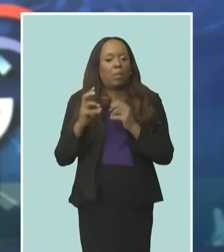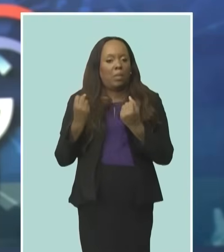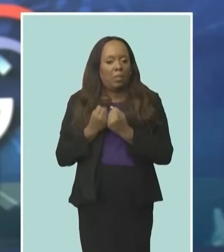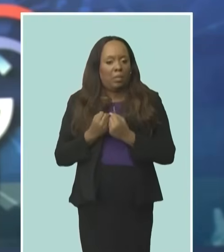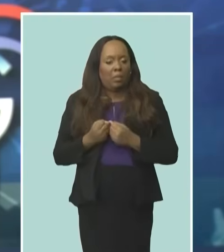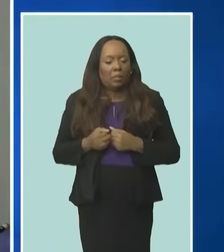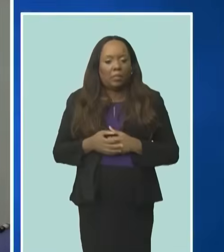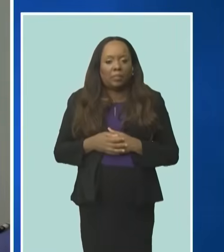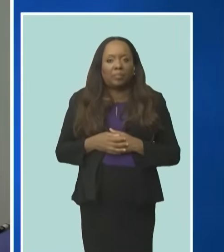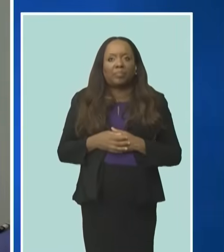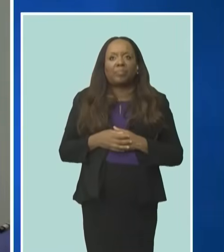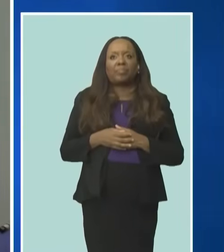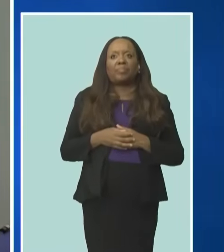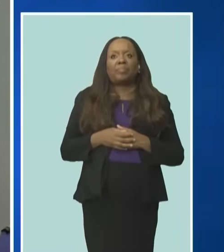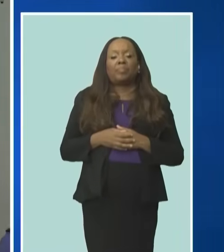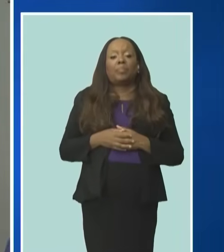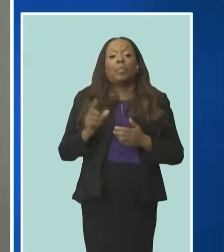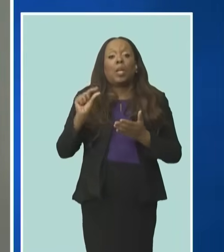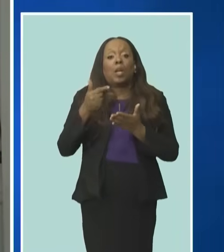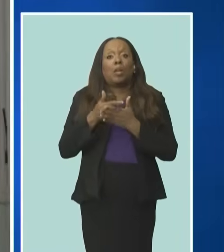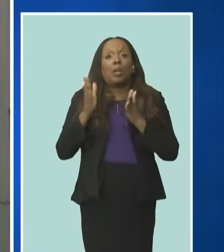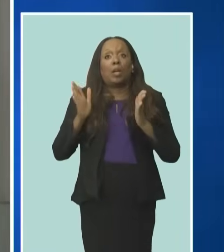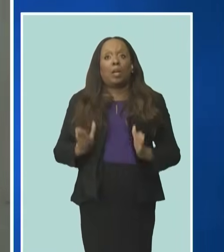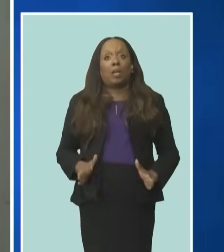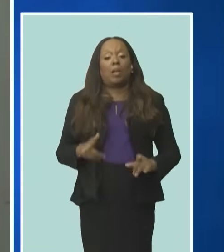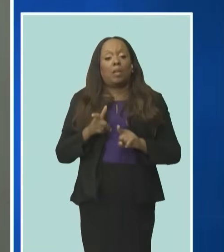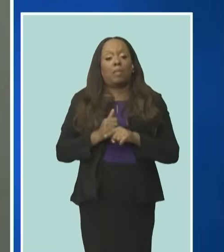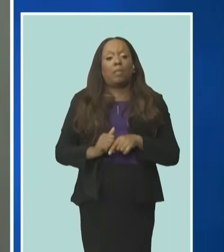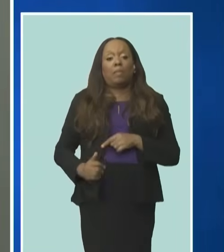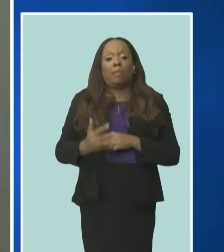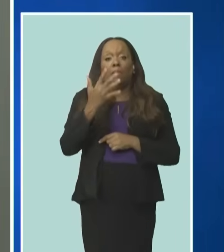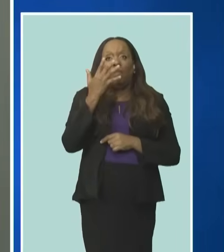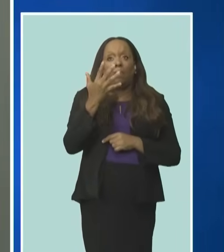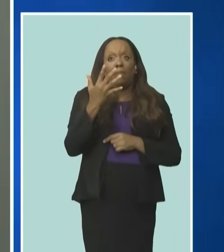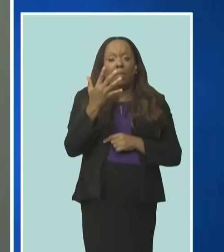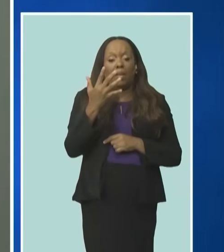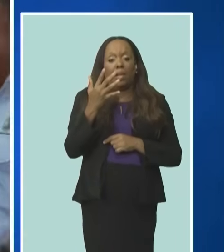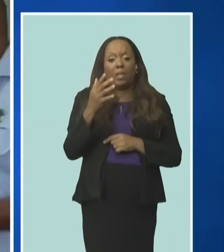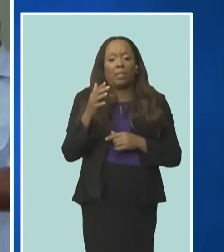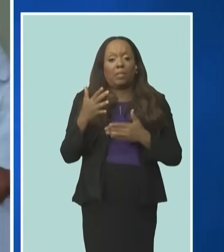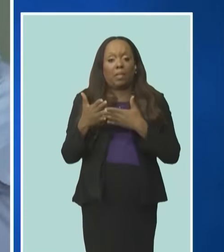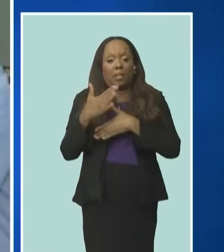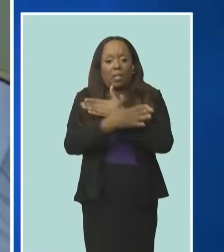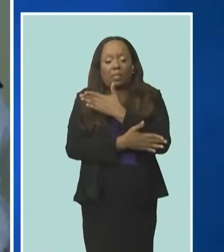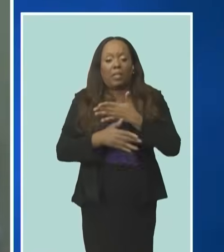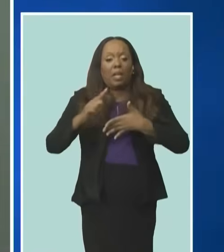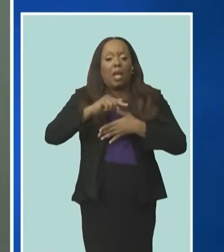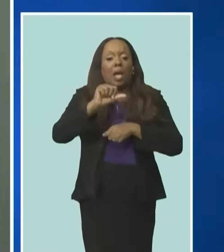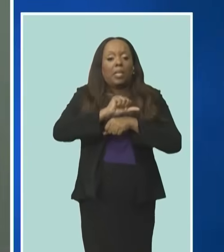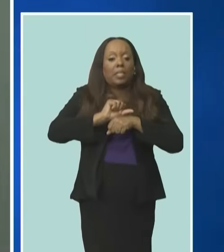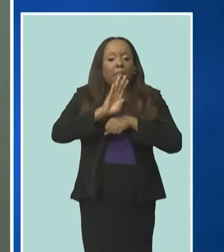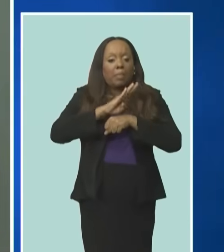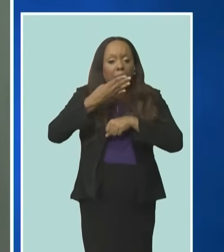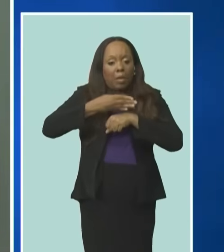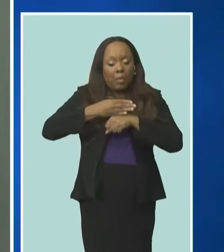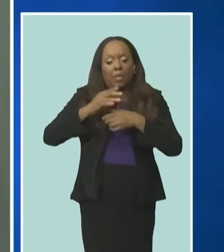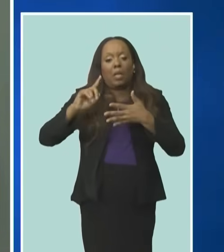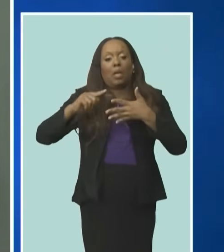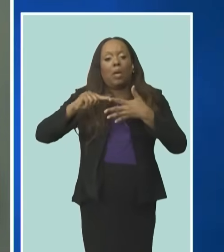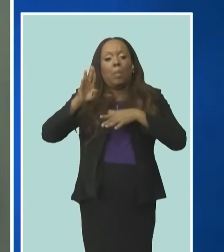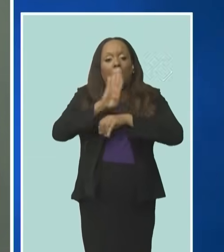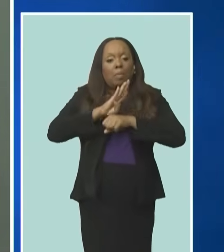more. Graduates from 5 RSS member states, Antigua and Barbuda, Barbados,